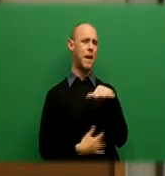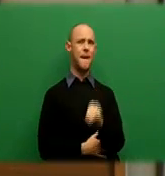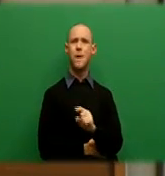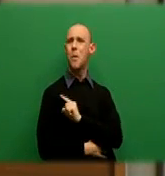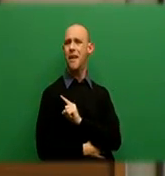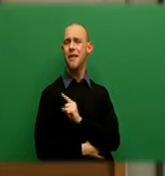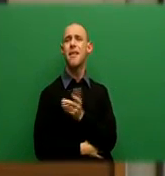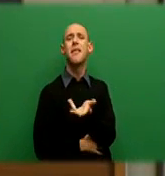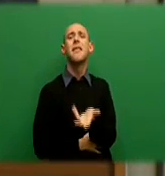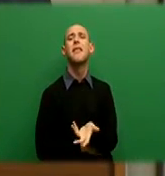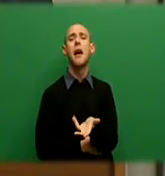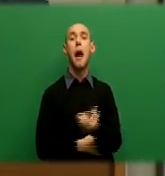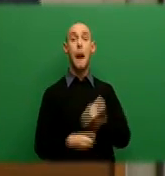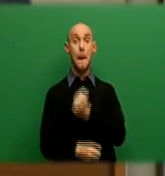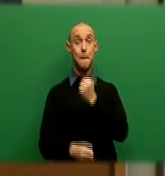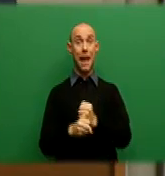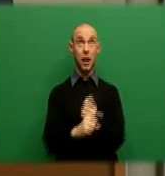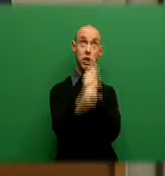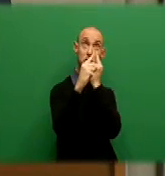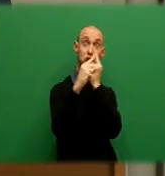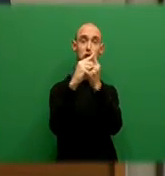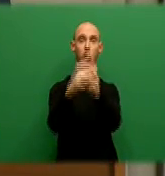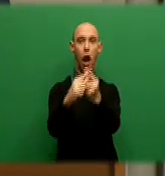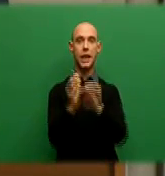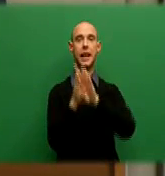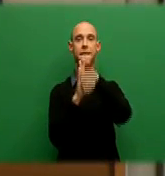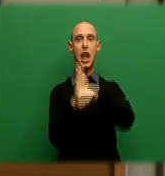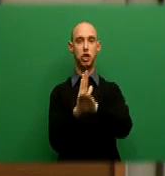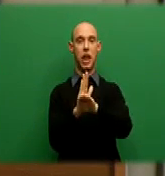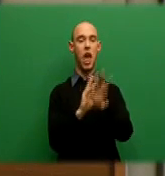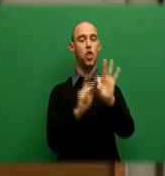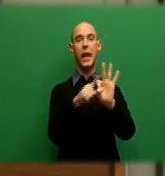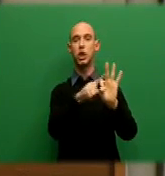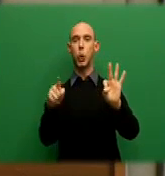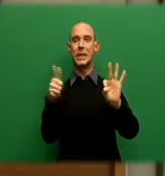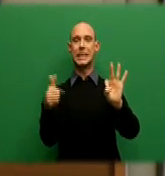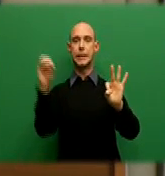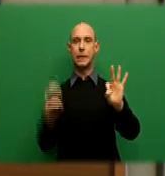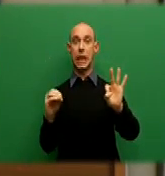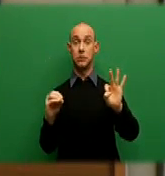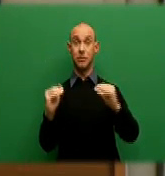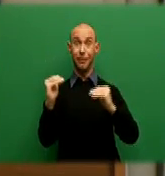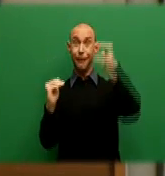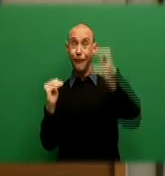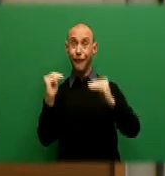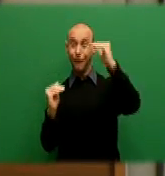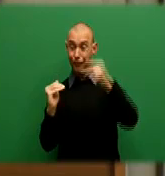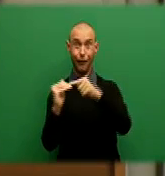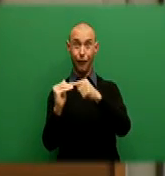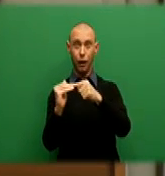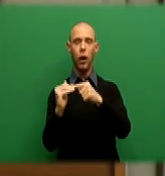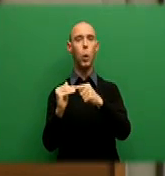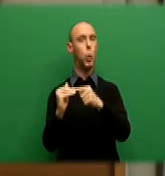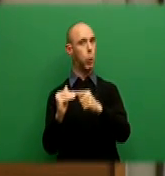nature of the breach of the target. Furthermore, the committee assesses the risks to the forecast to be on